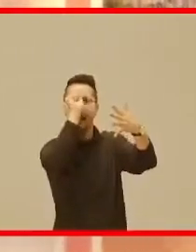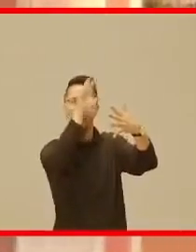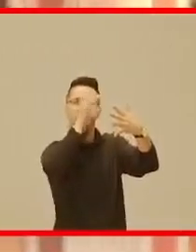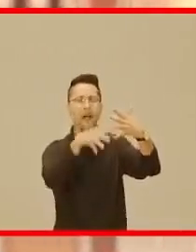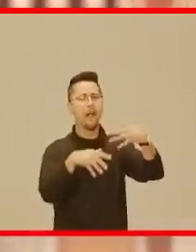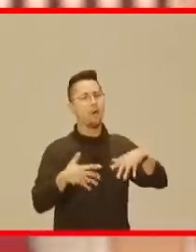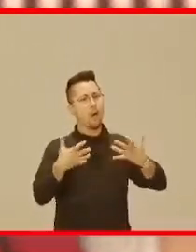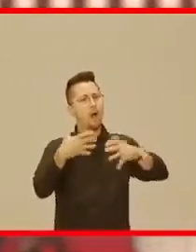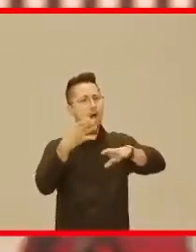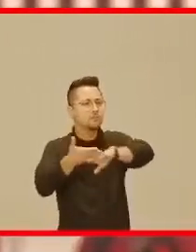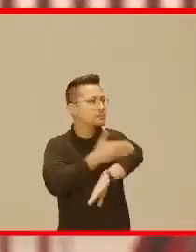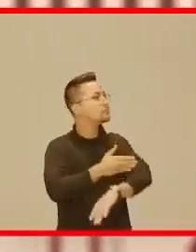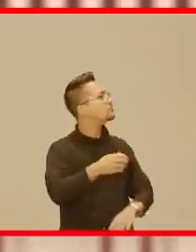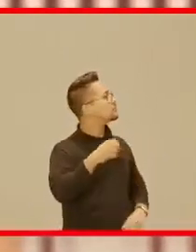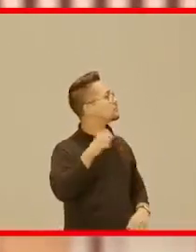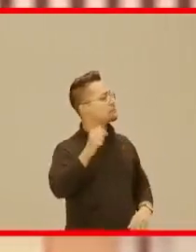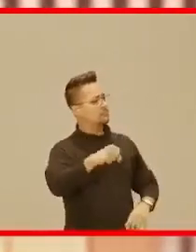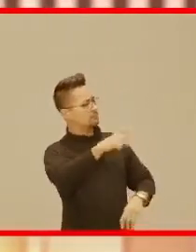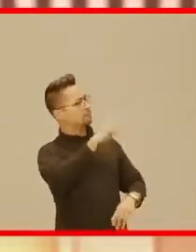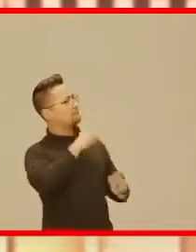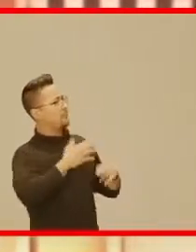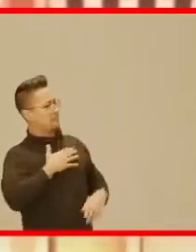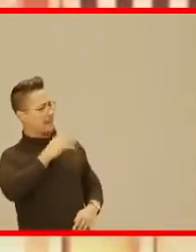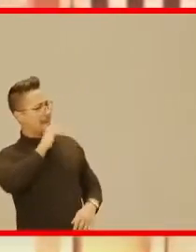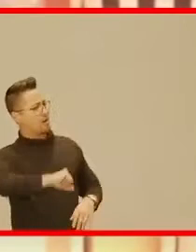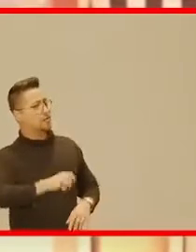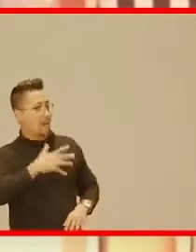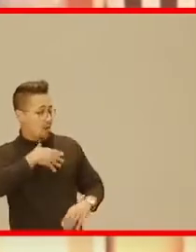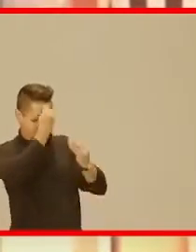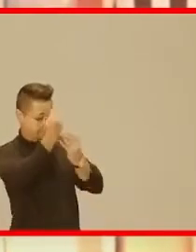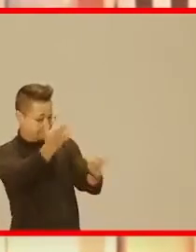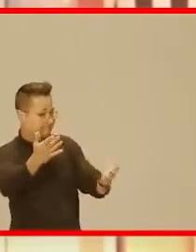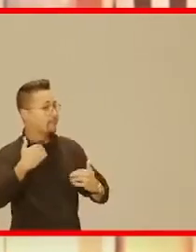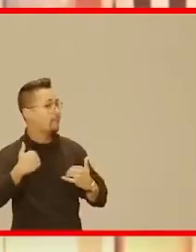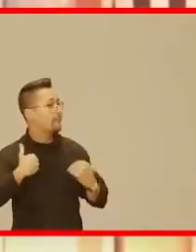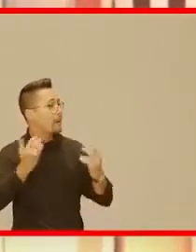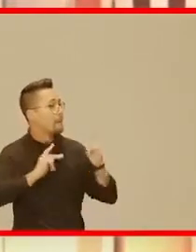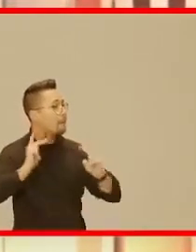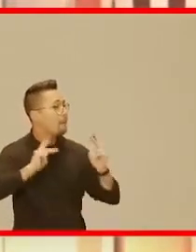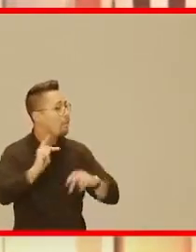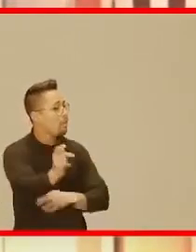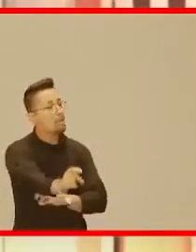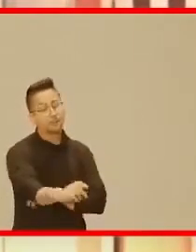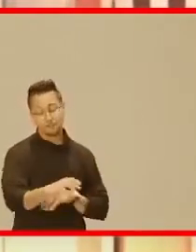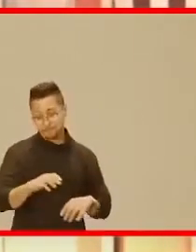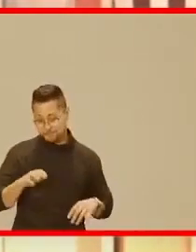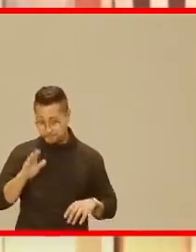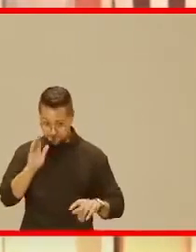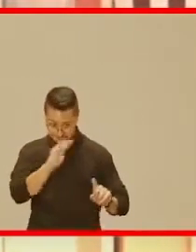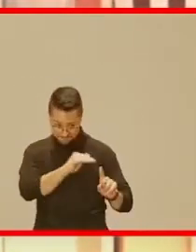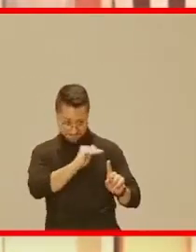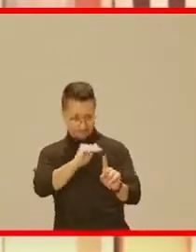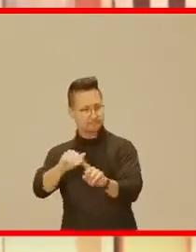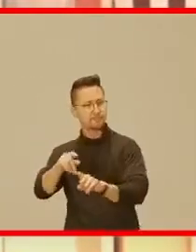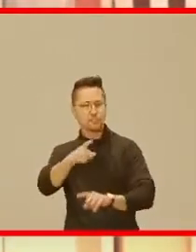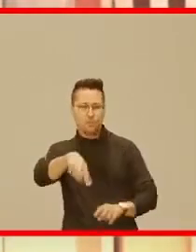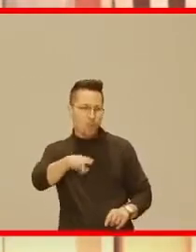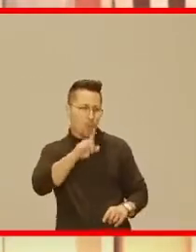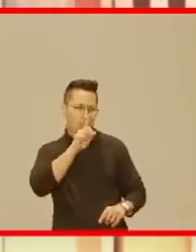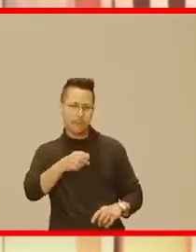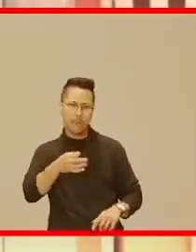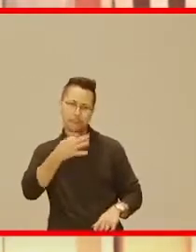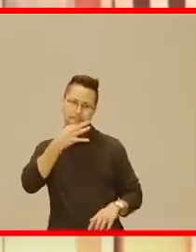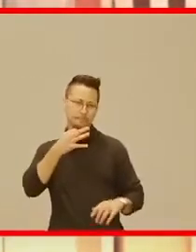I'll say something. Since you brought up my age, I will say this to the young people in the room. We need young people in the process. Yeah, so here's the thing. You know what? You guys are so much better at this than we